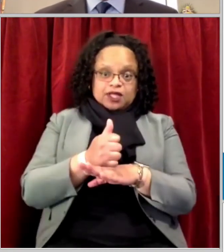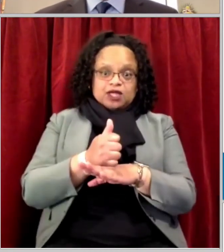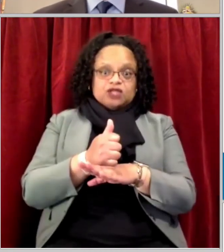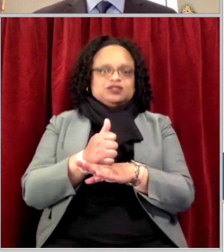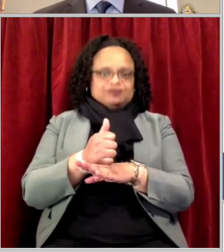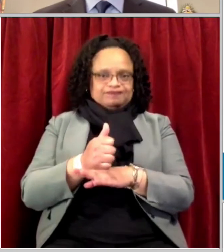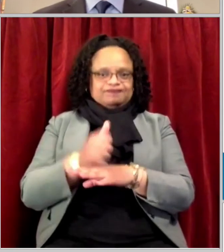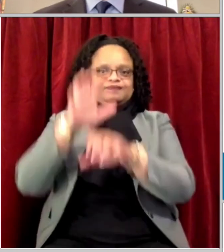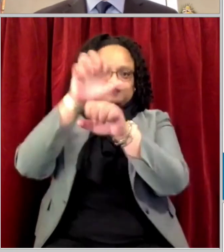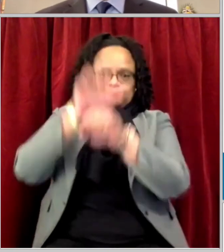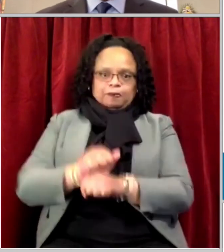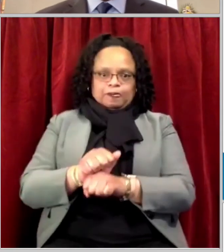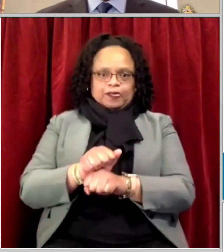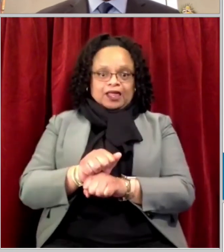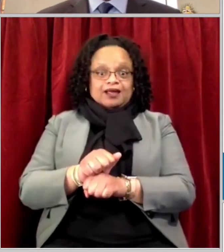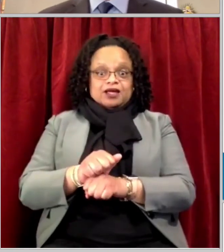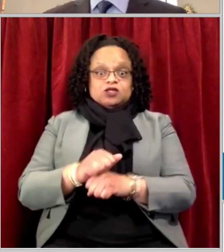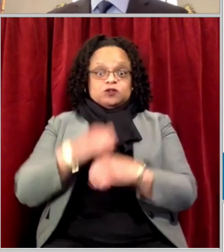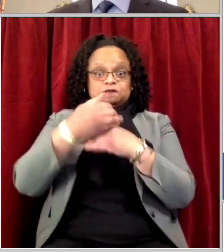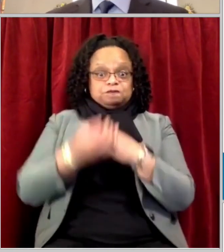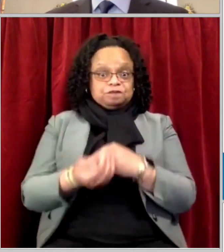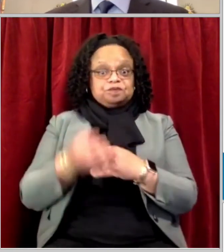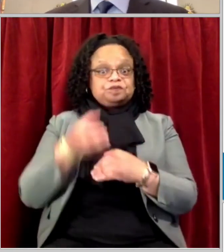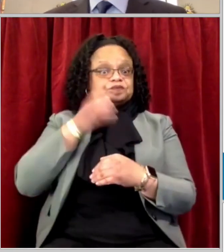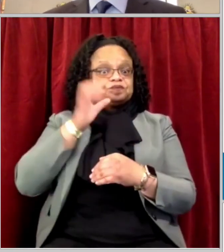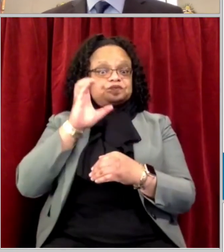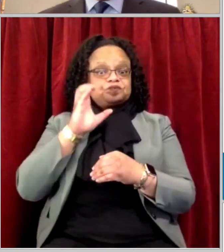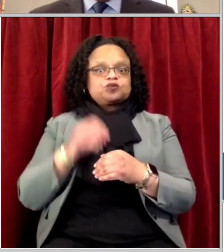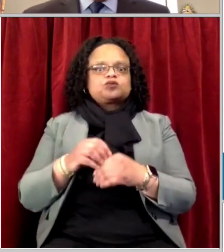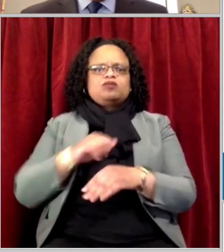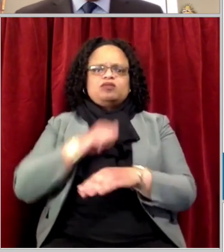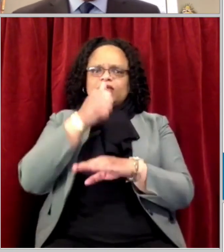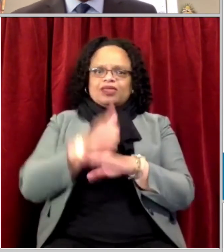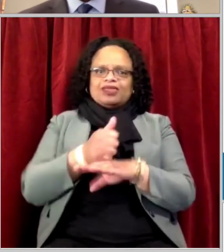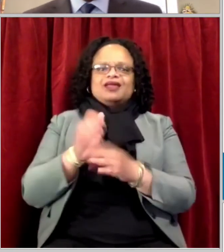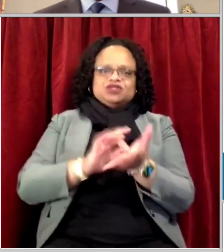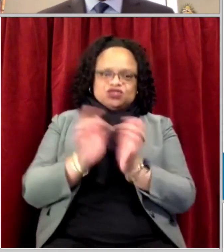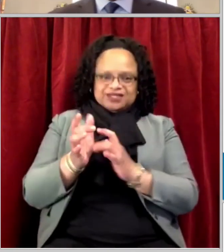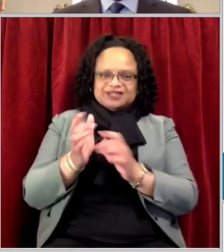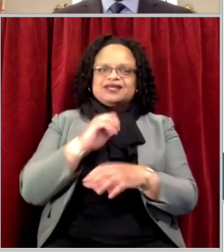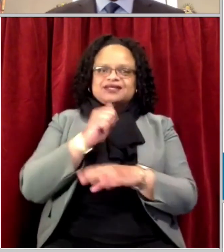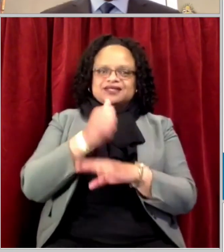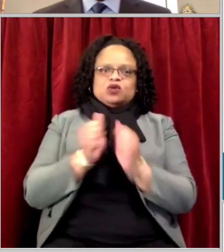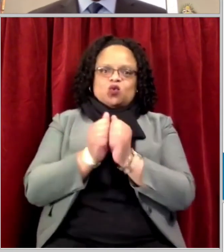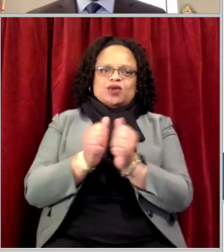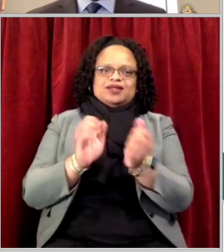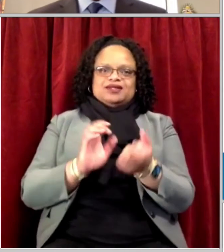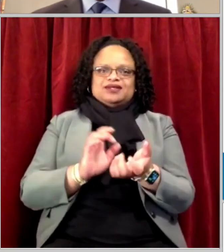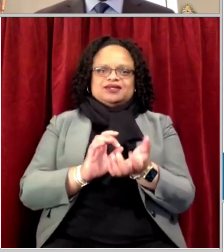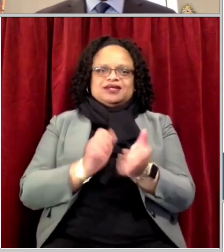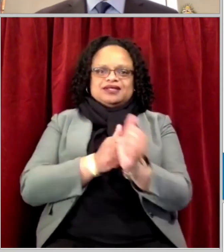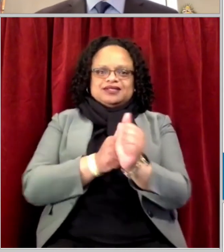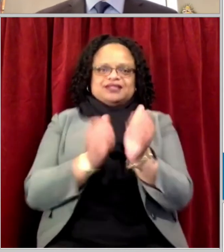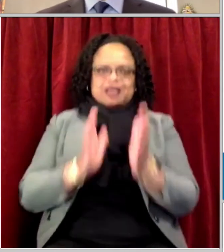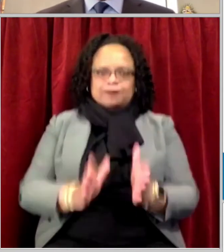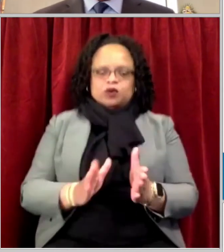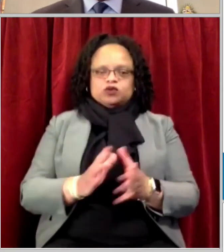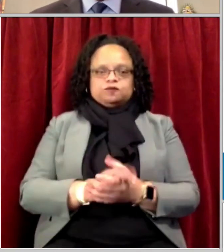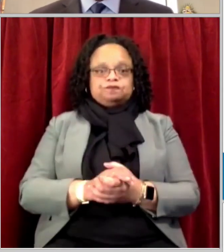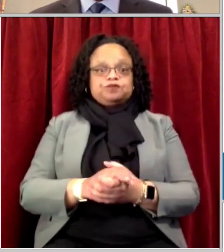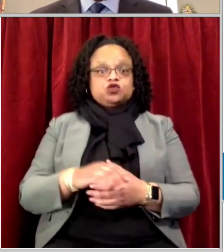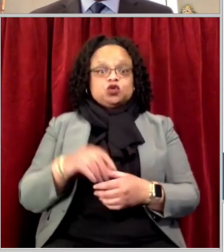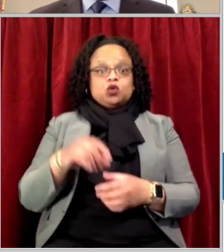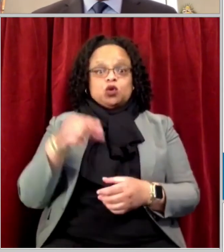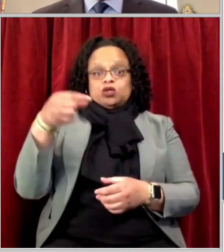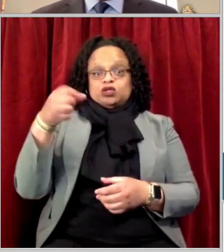we see a meal associated with a covenant. In Genesis chapter 26, verse 28 to